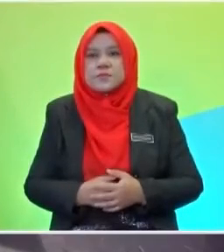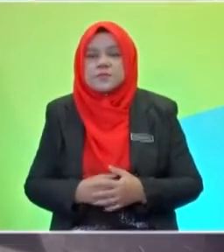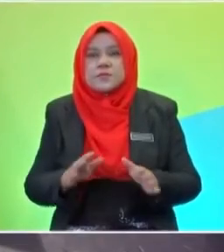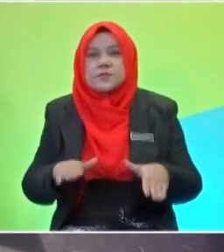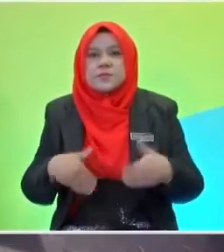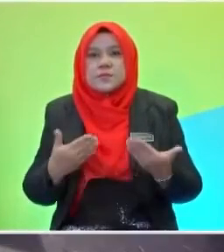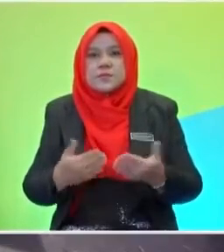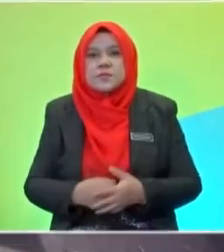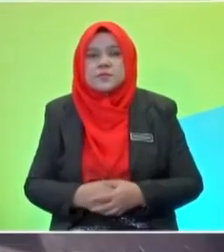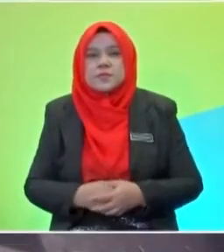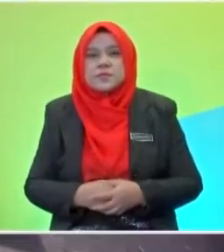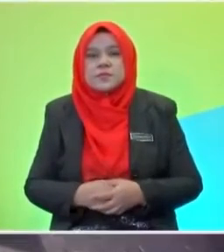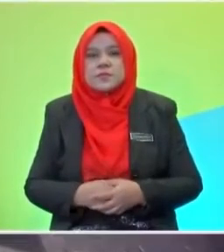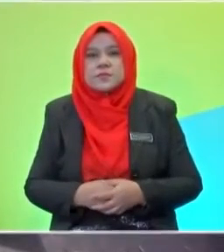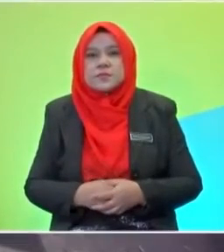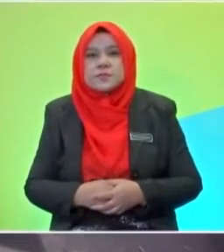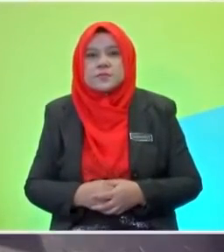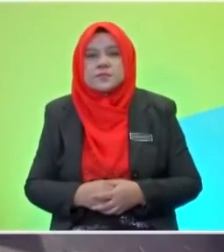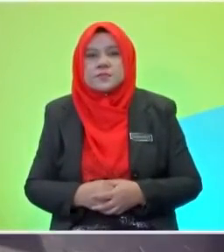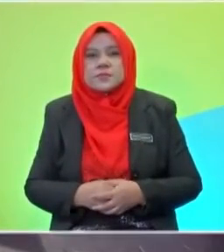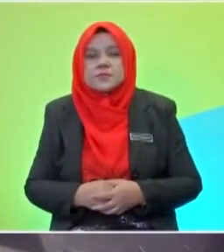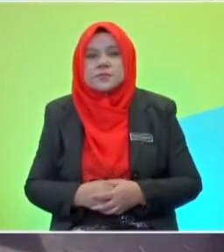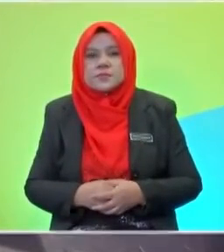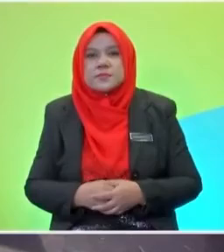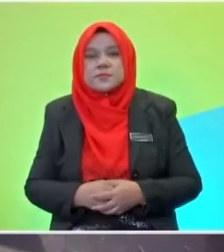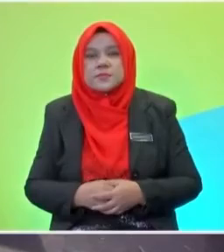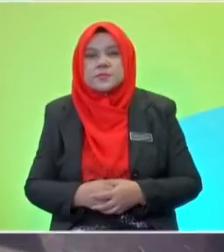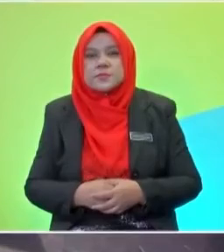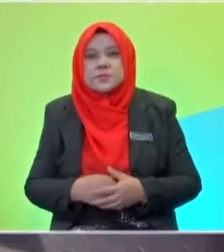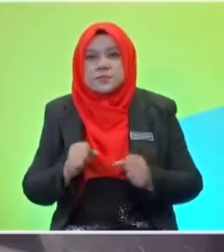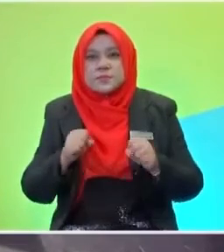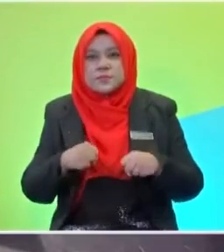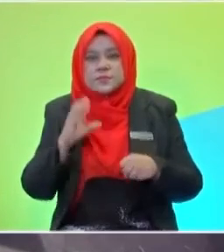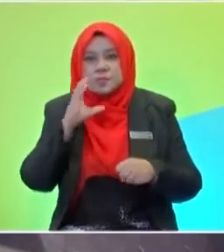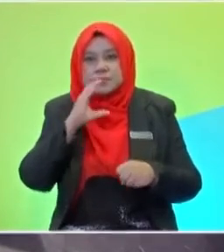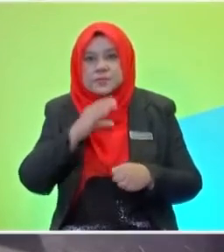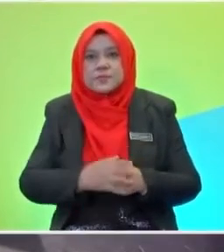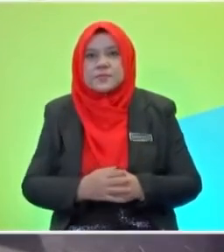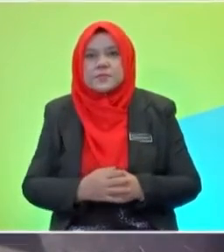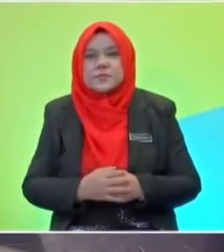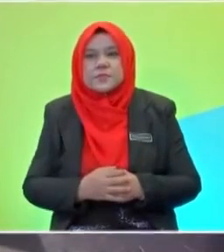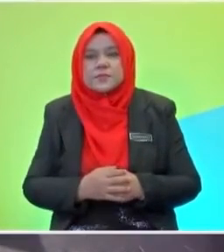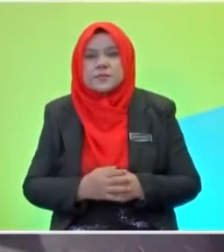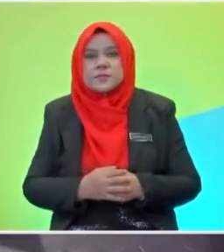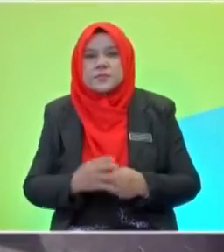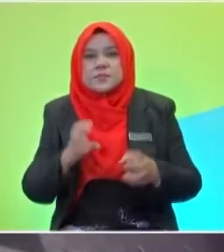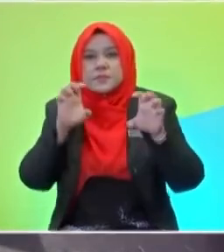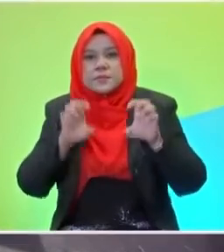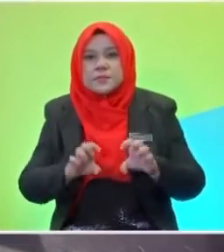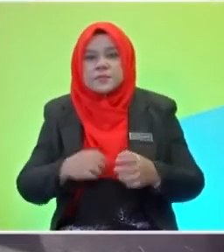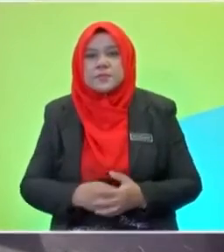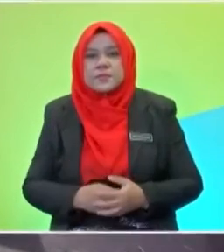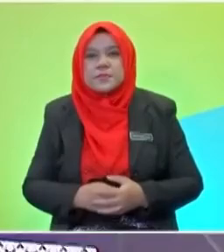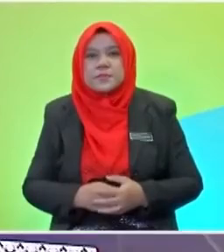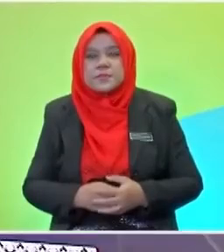Keep we it up. And also mathematics, we need to do a lot of exercises. Yes, right? We have to do a lot so of practice. So how can we get practice makes perfect. Our more exercises for today? Yes, okay.